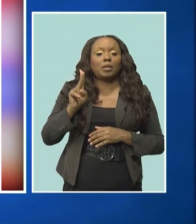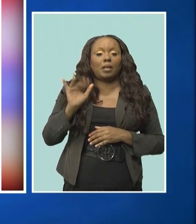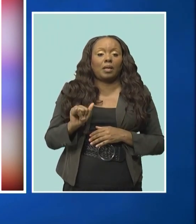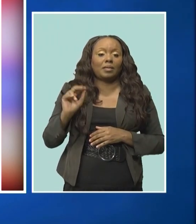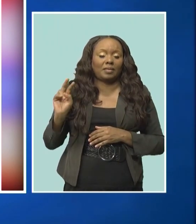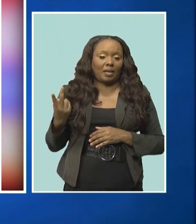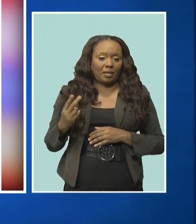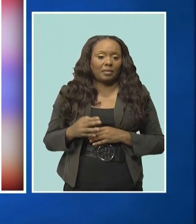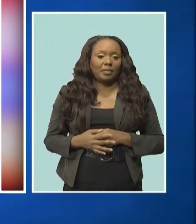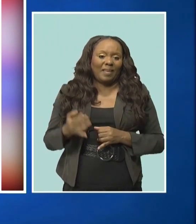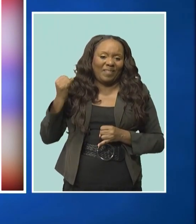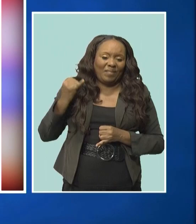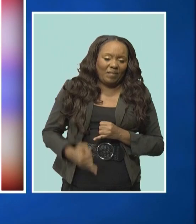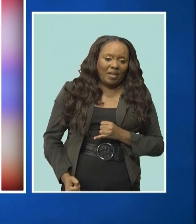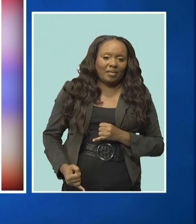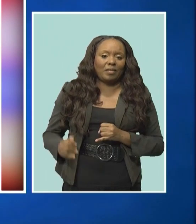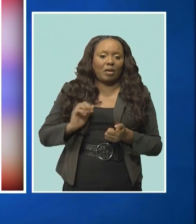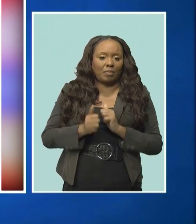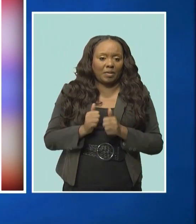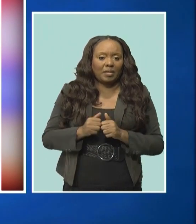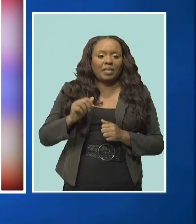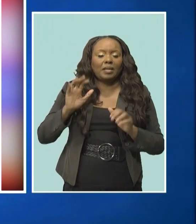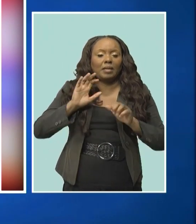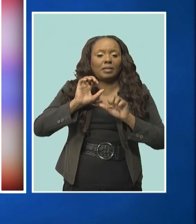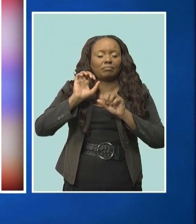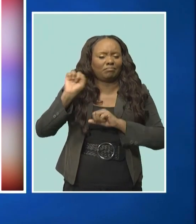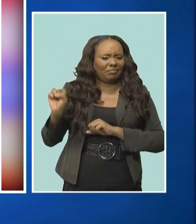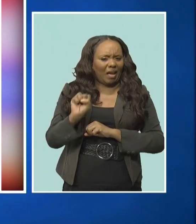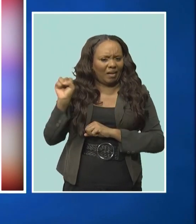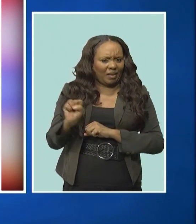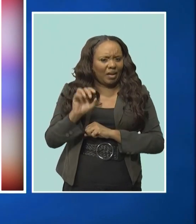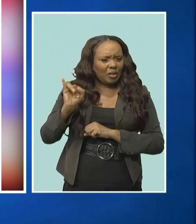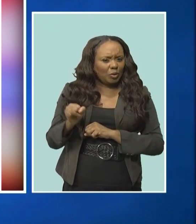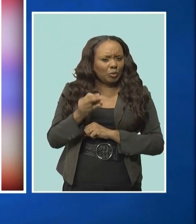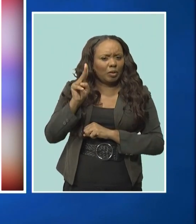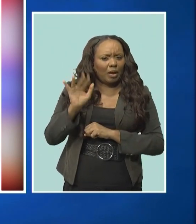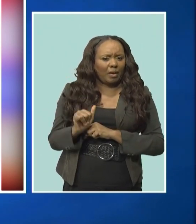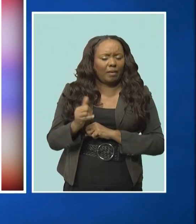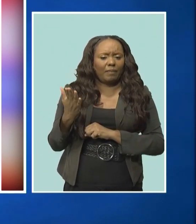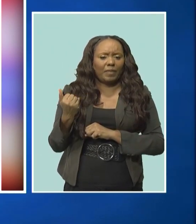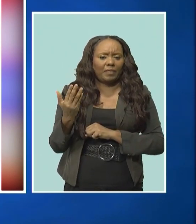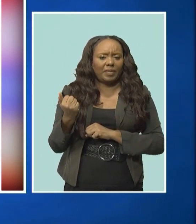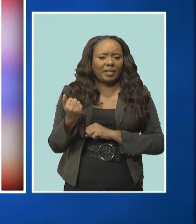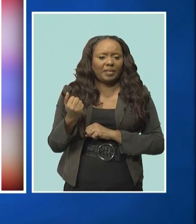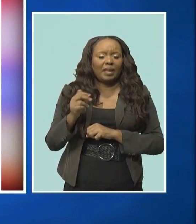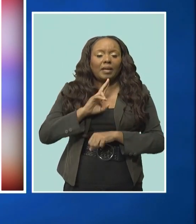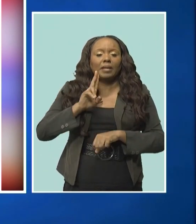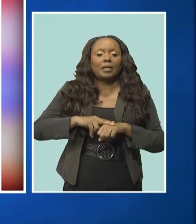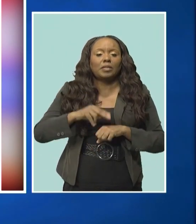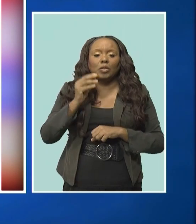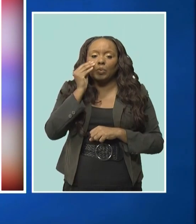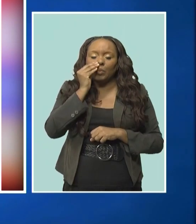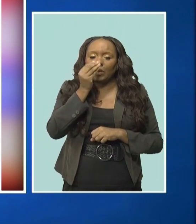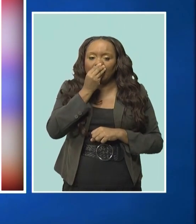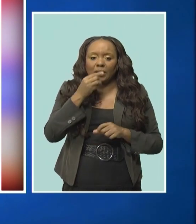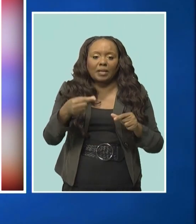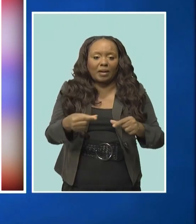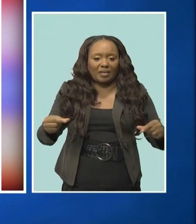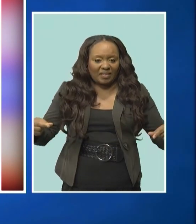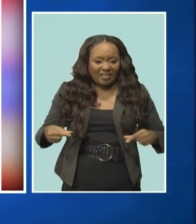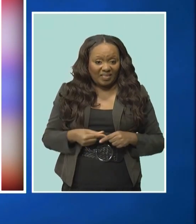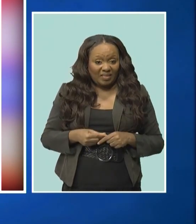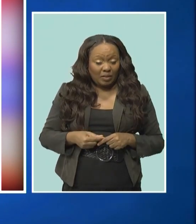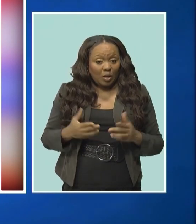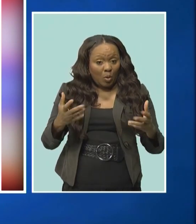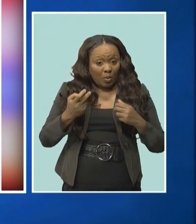Centre. The finals will be held on Saturday, July the 15th at the National Botanical Gardens. To the public, you can log